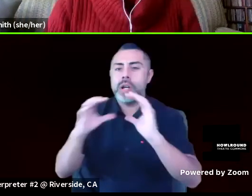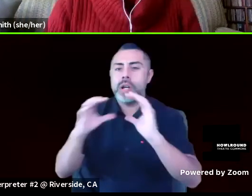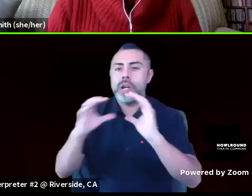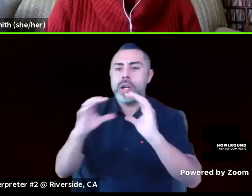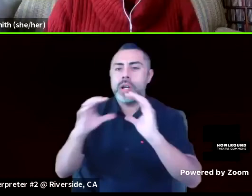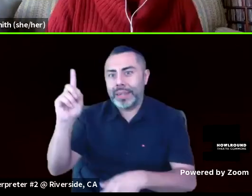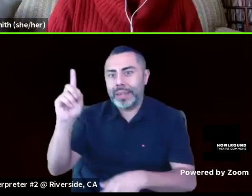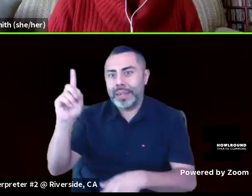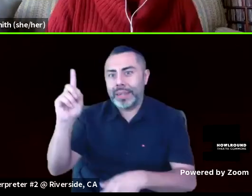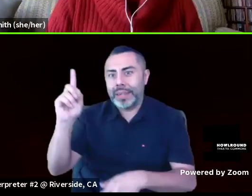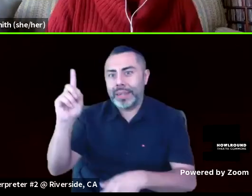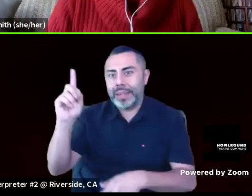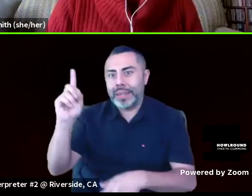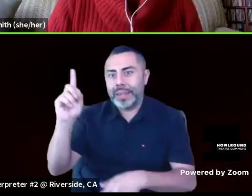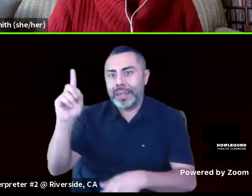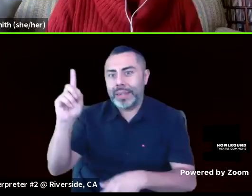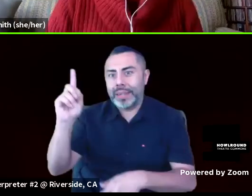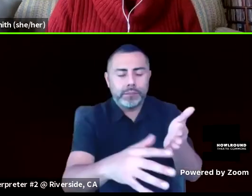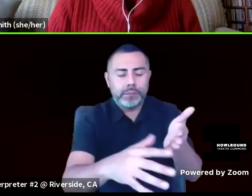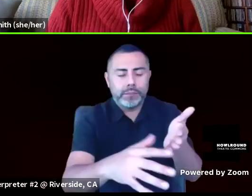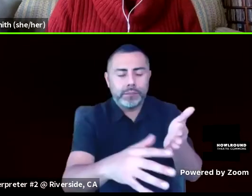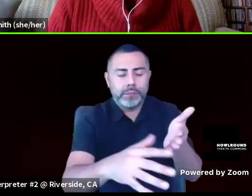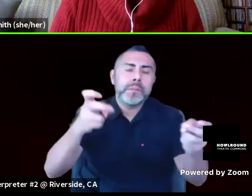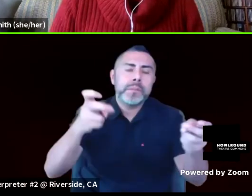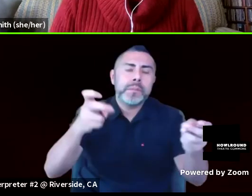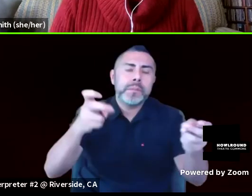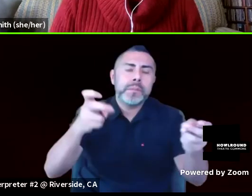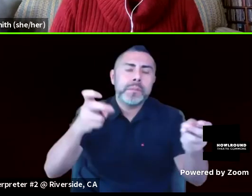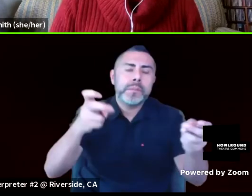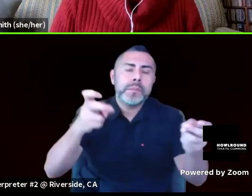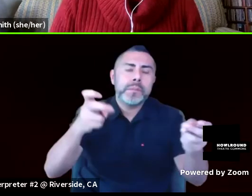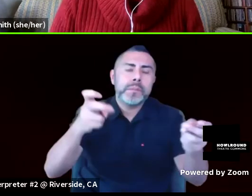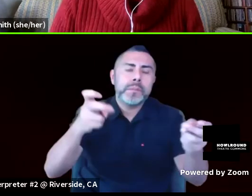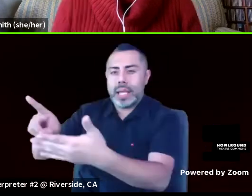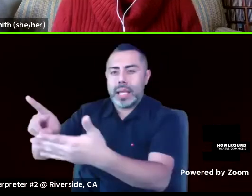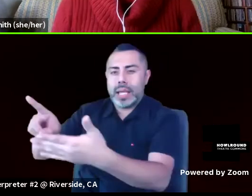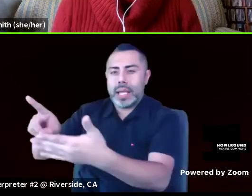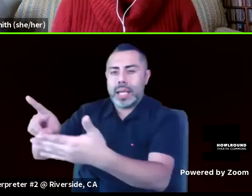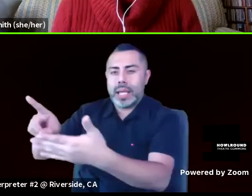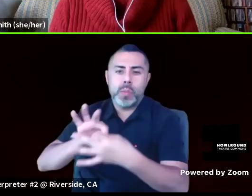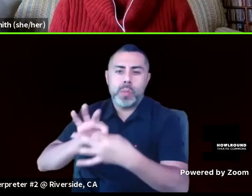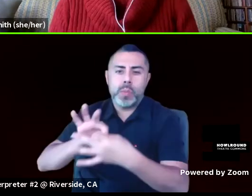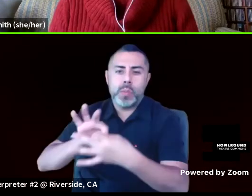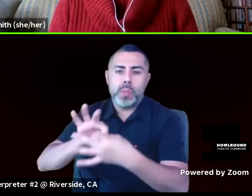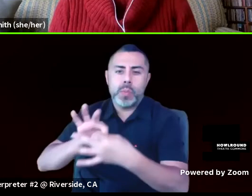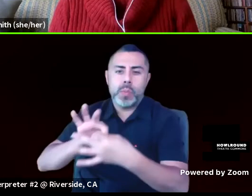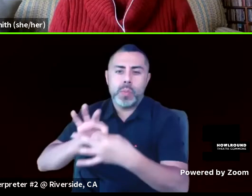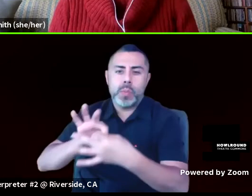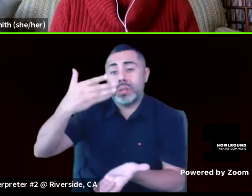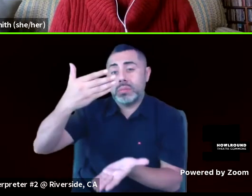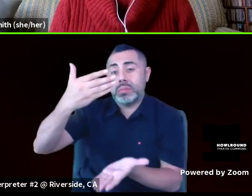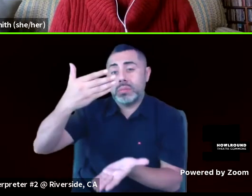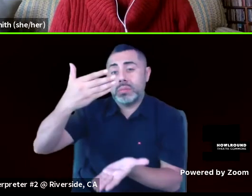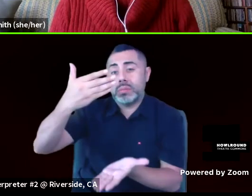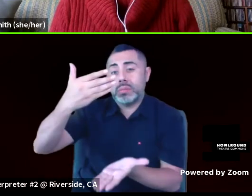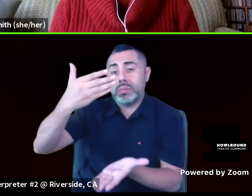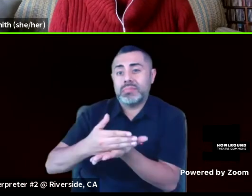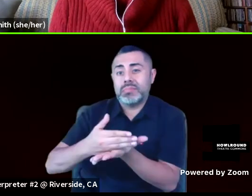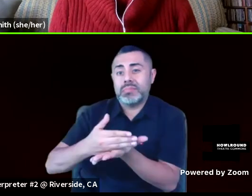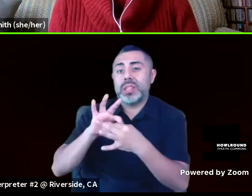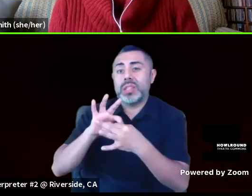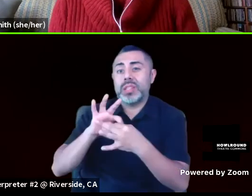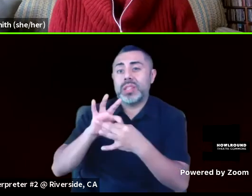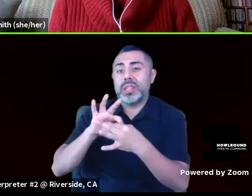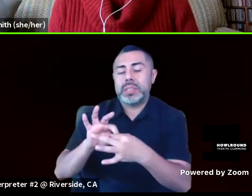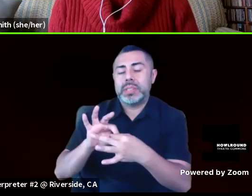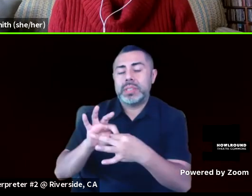or canceling relationships with or discontinuing relationships with. But unfortunately,